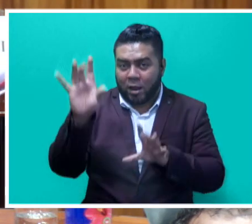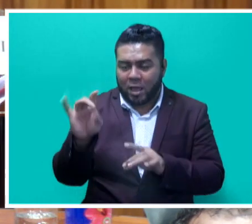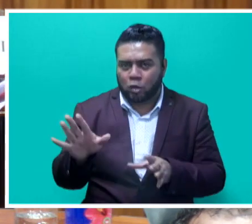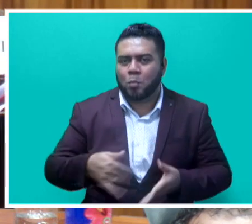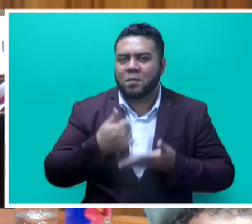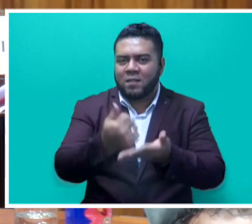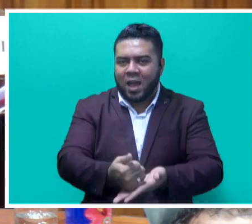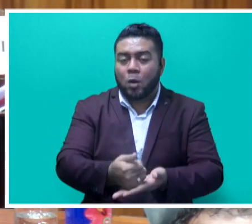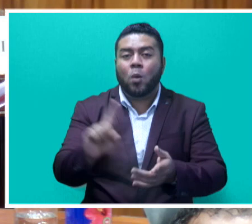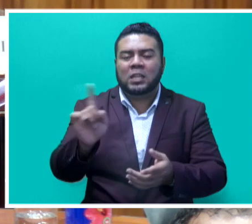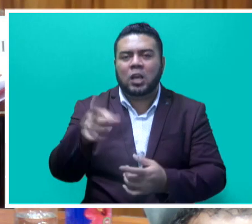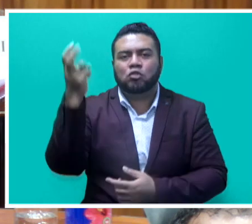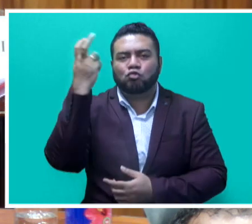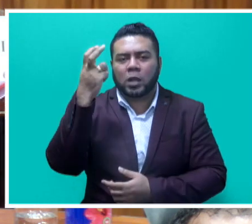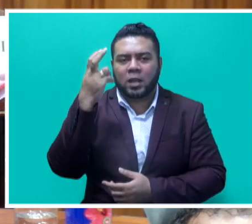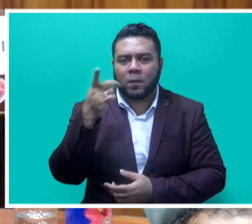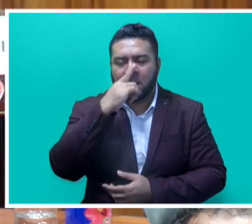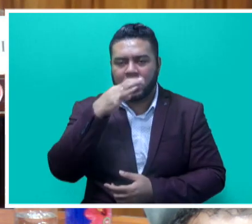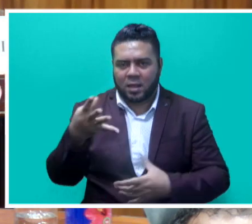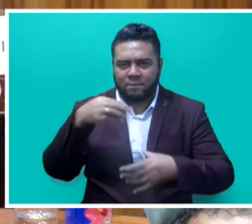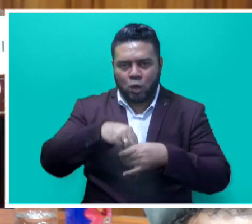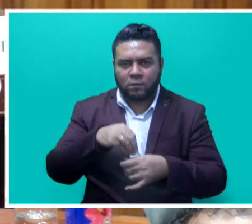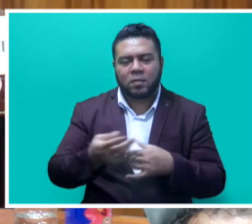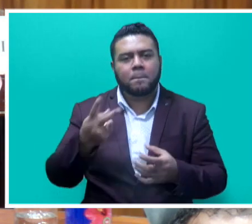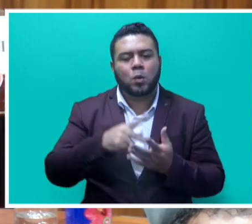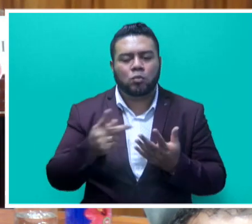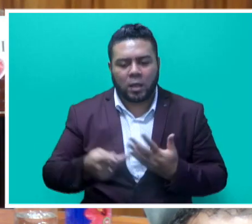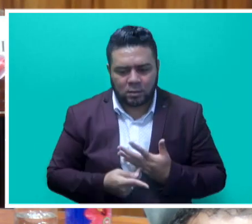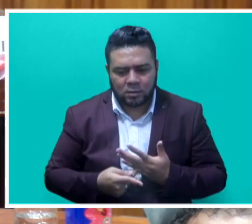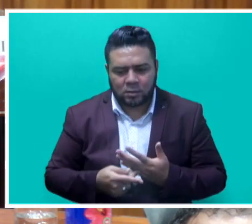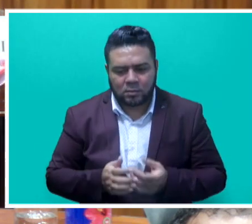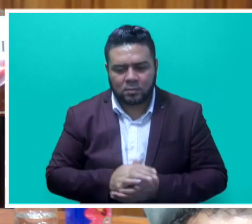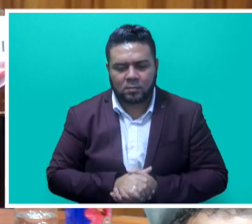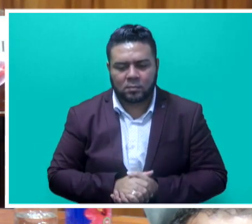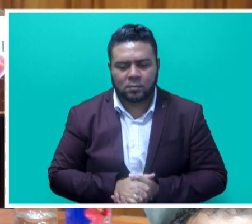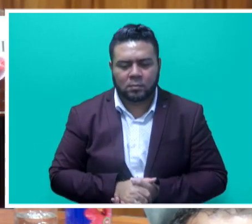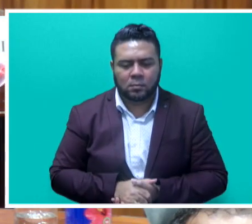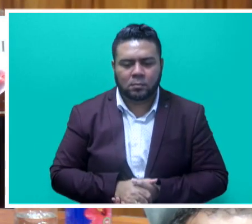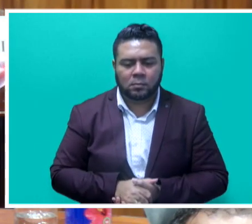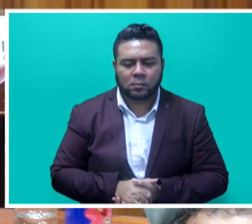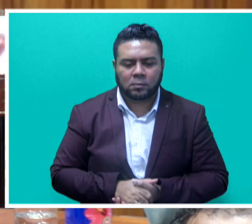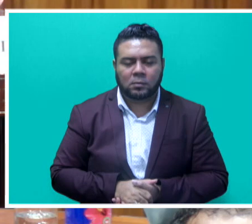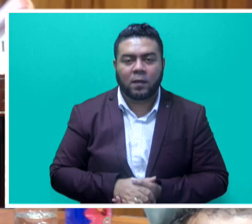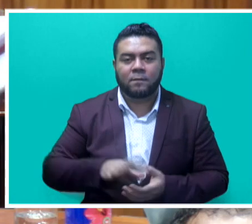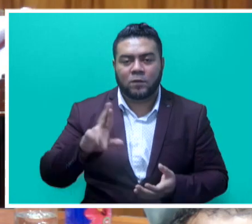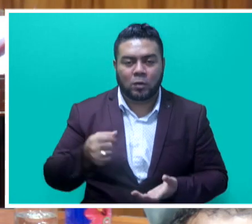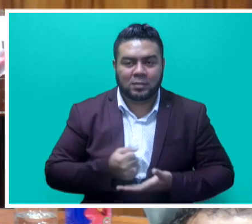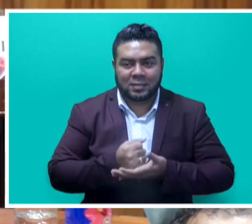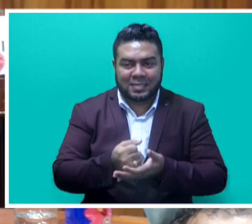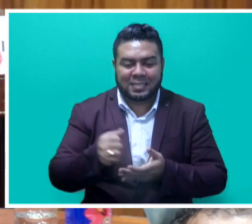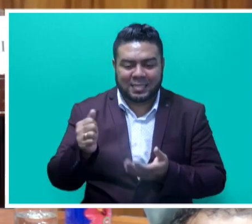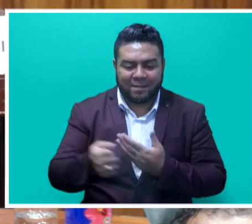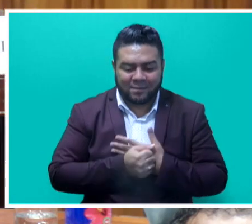training and those involved in the project. And lastly, Mr. Speaker, the infrastructure safety and